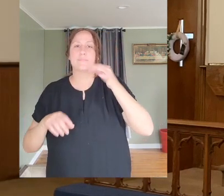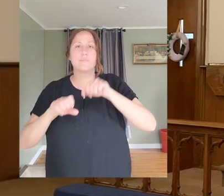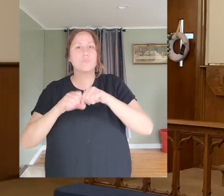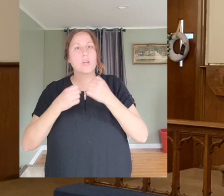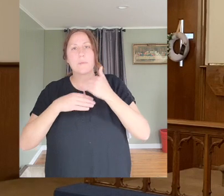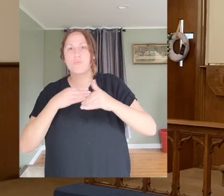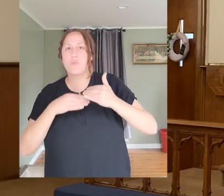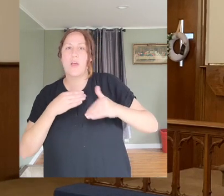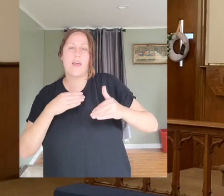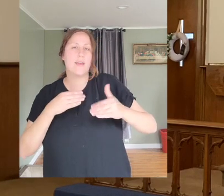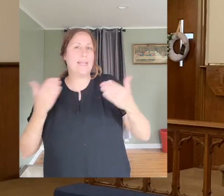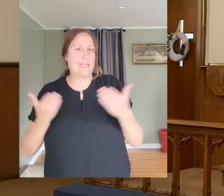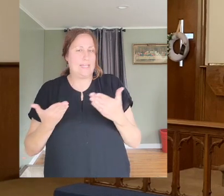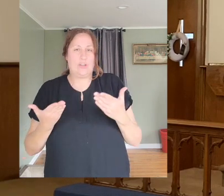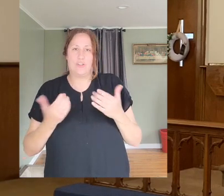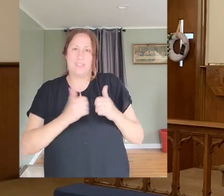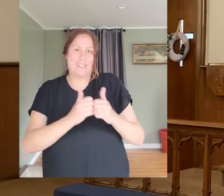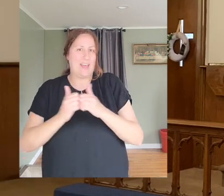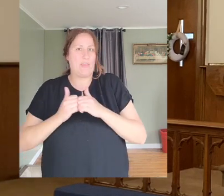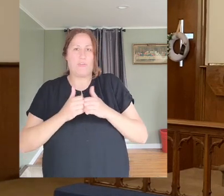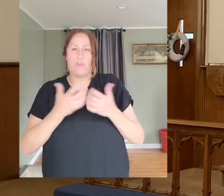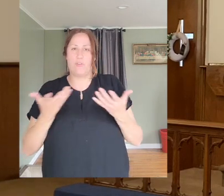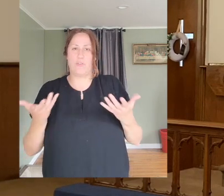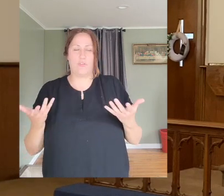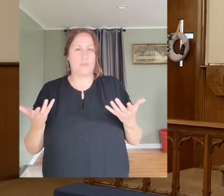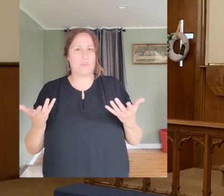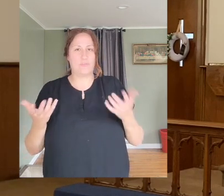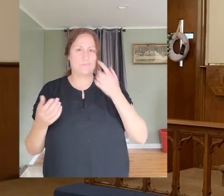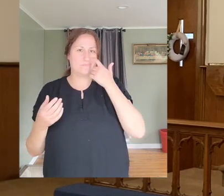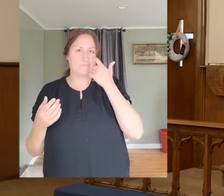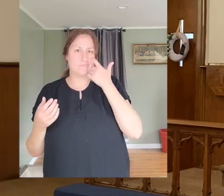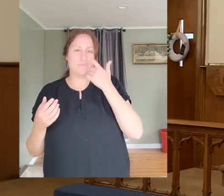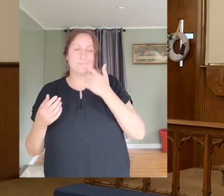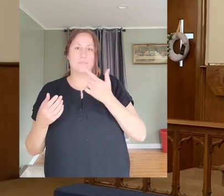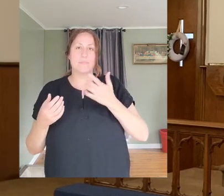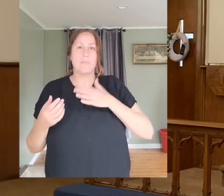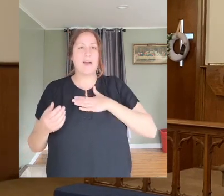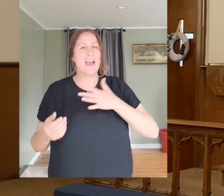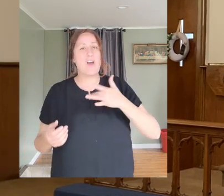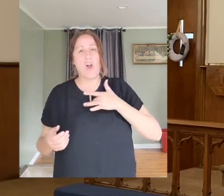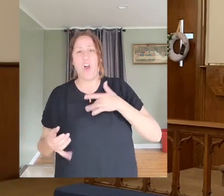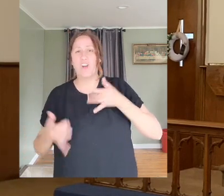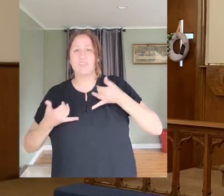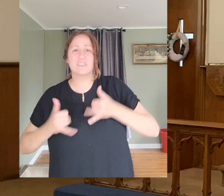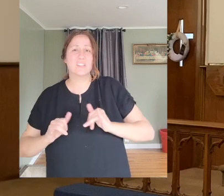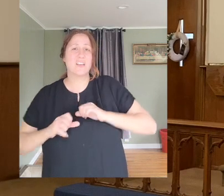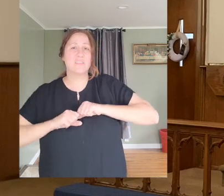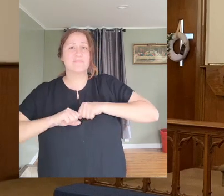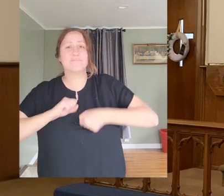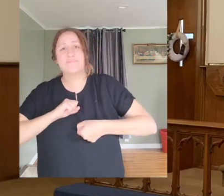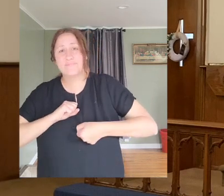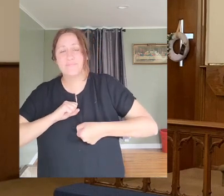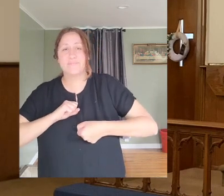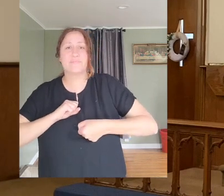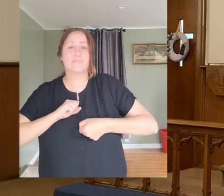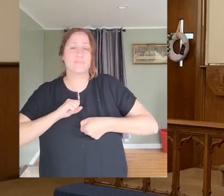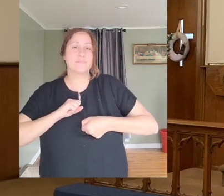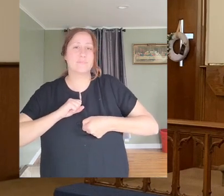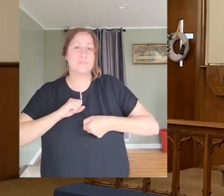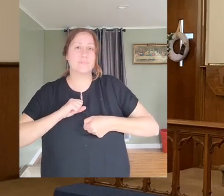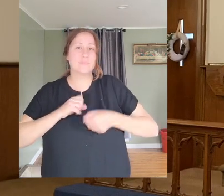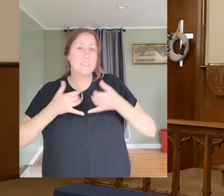it. And I don't know about you, but my heart still burns with the presence of